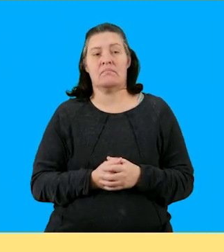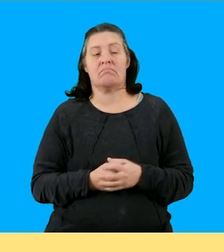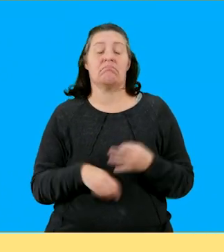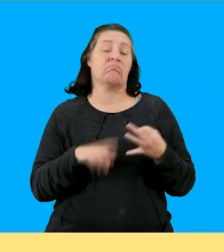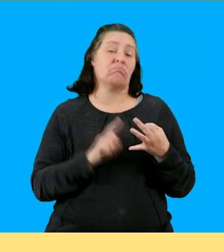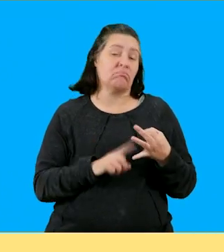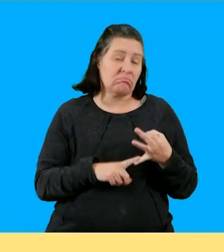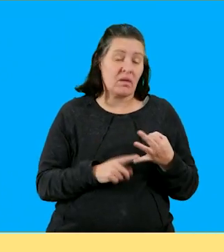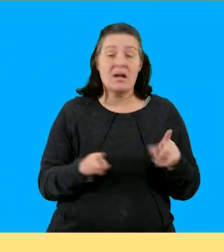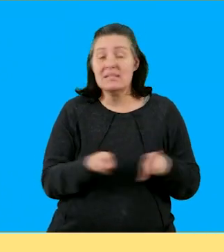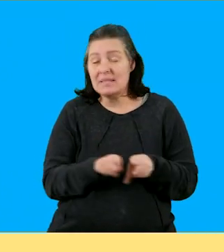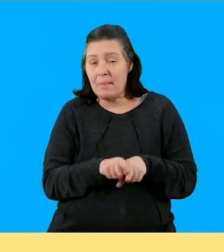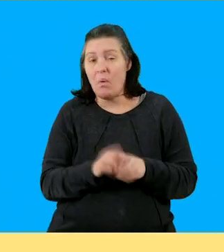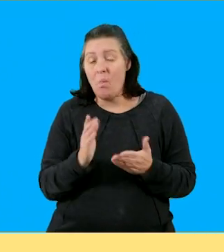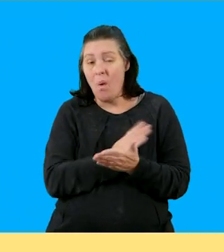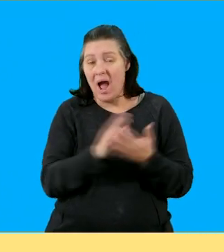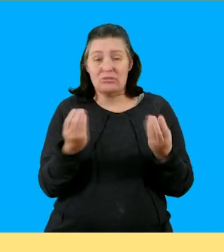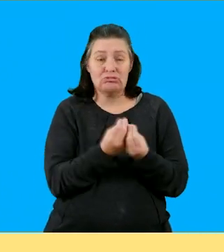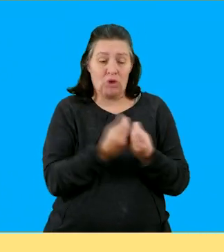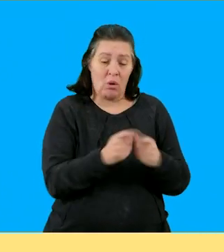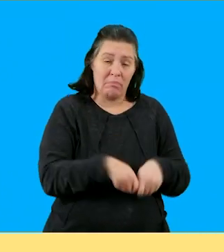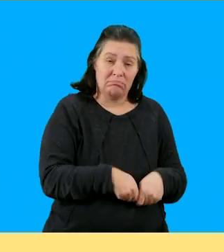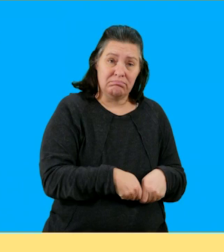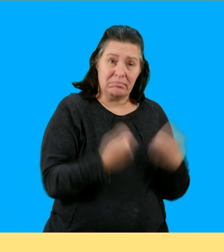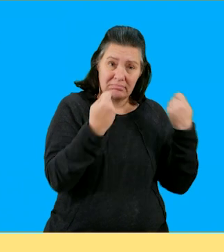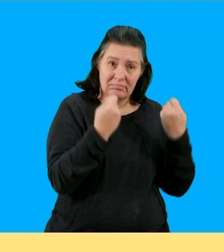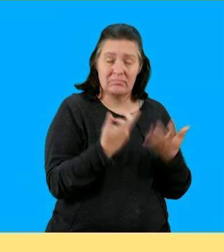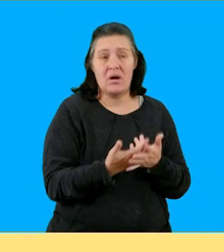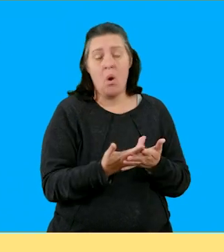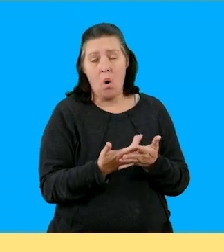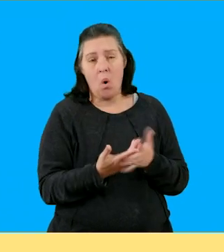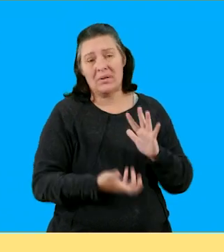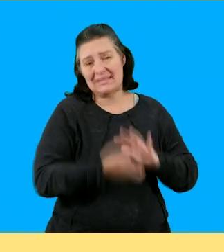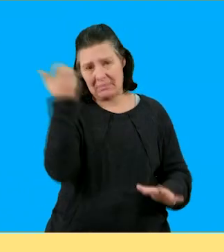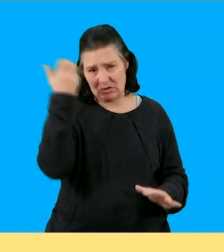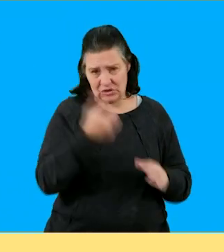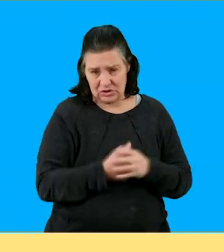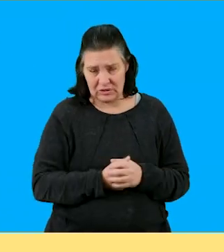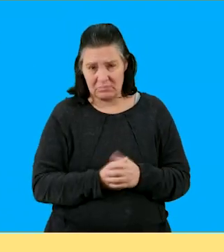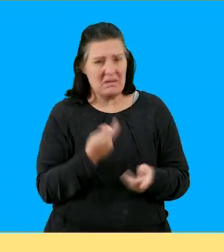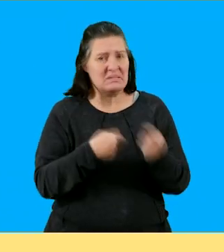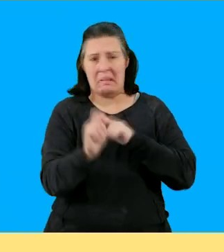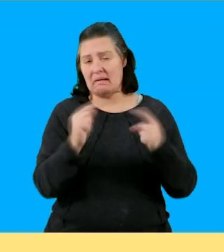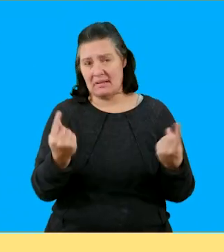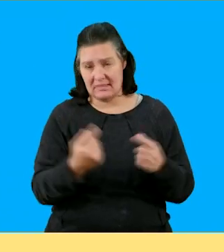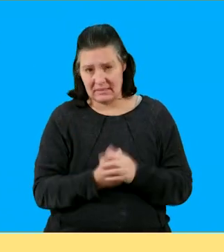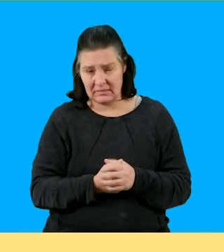business. This can also be caused by damaged or broken stock.